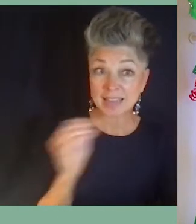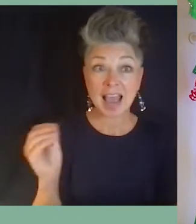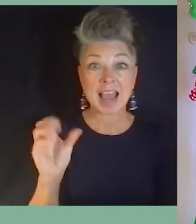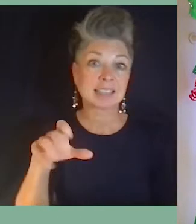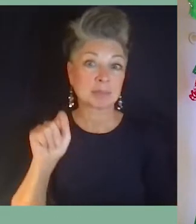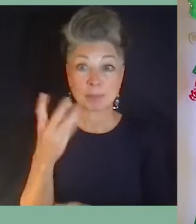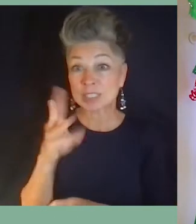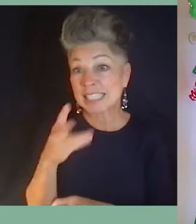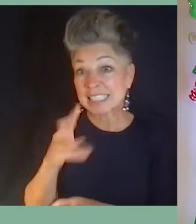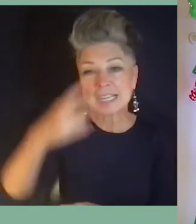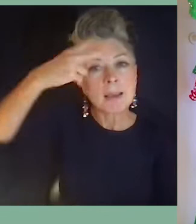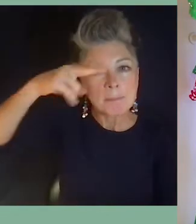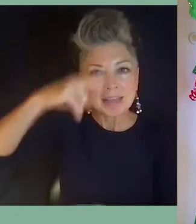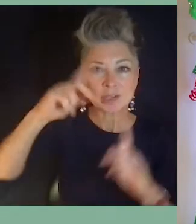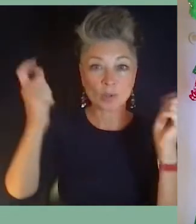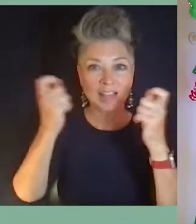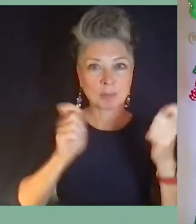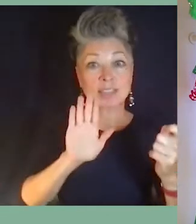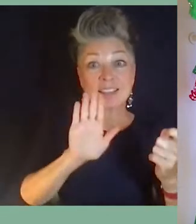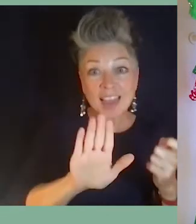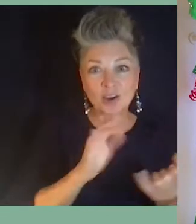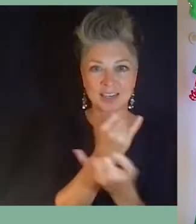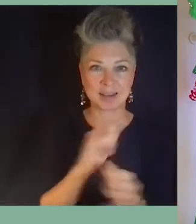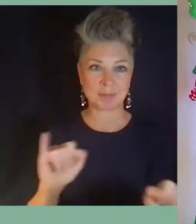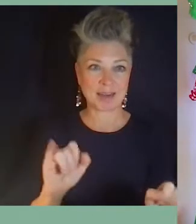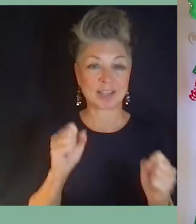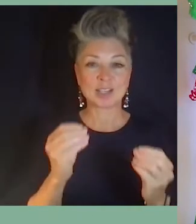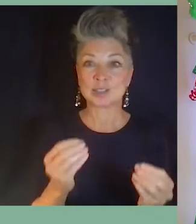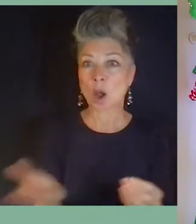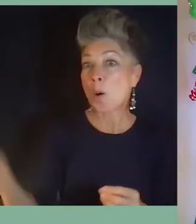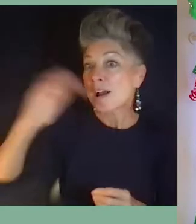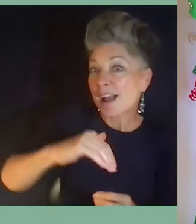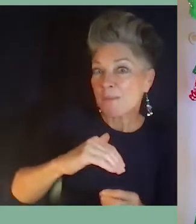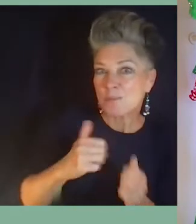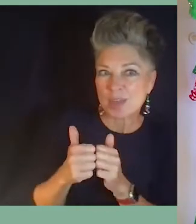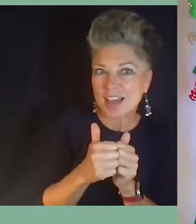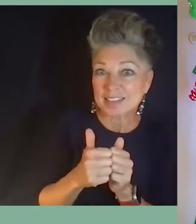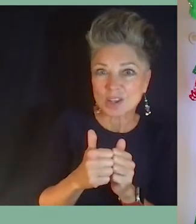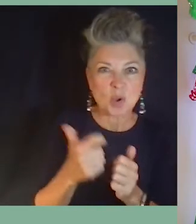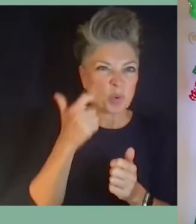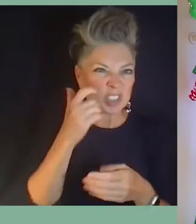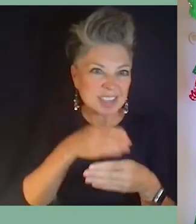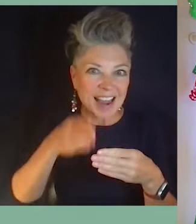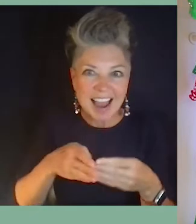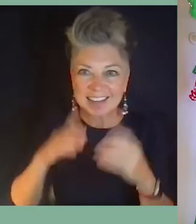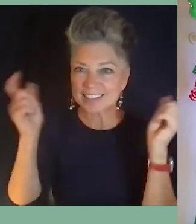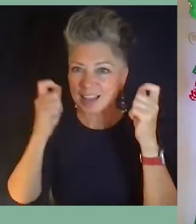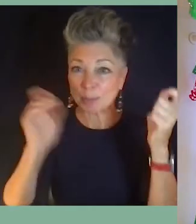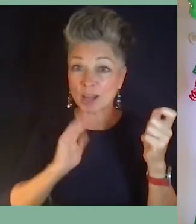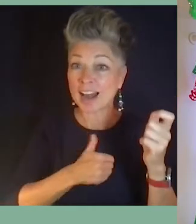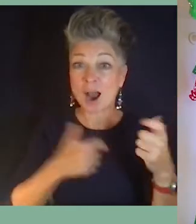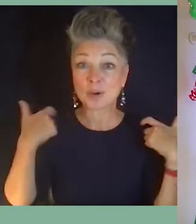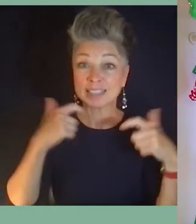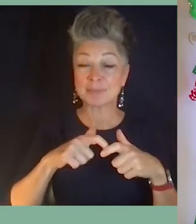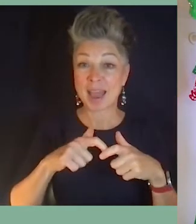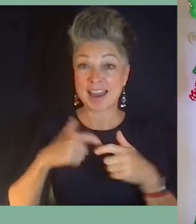16, Mexico celebrates their independence. So come with us. We just end up celebrating our Hispanic